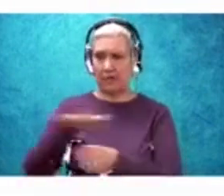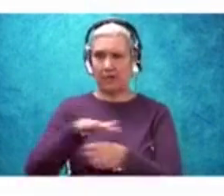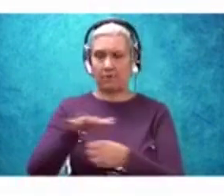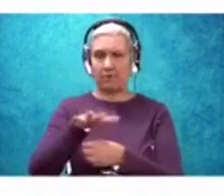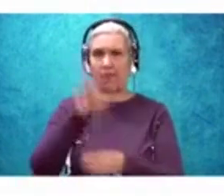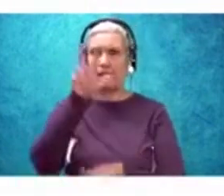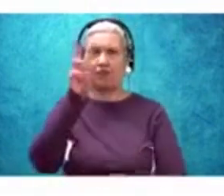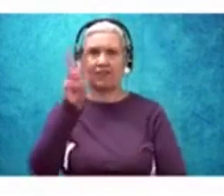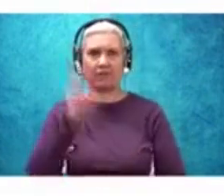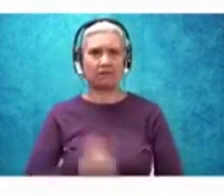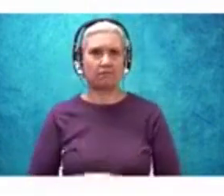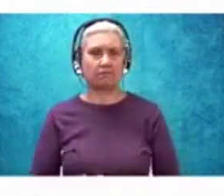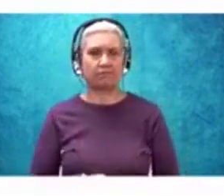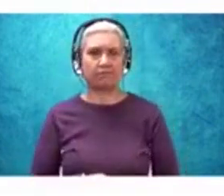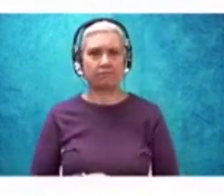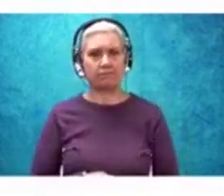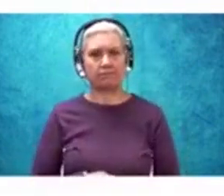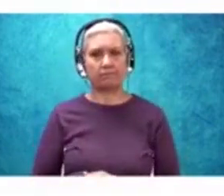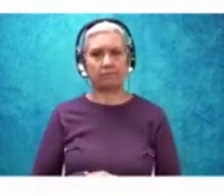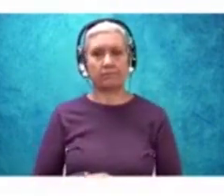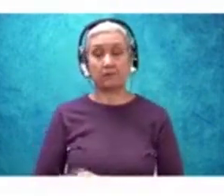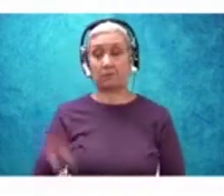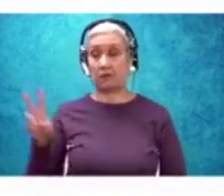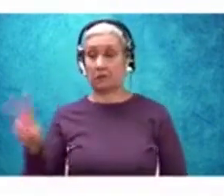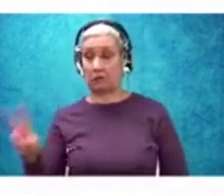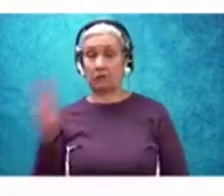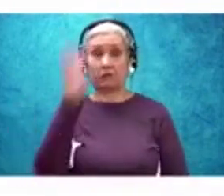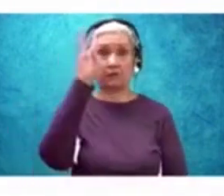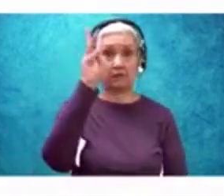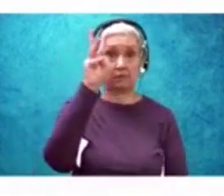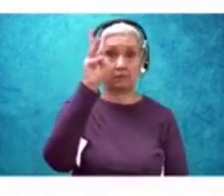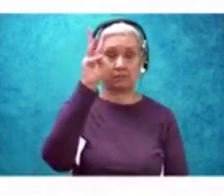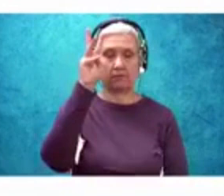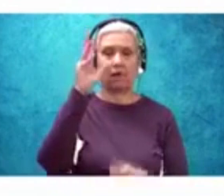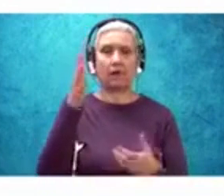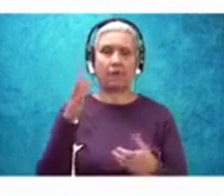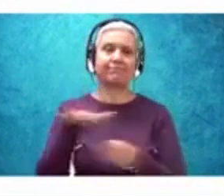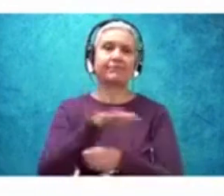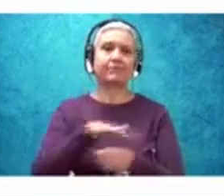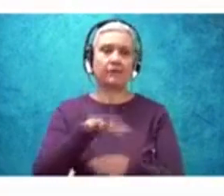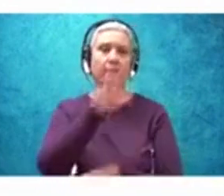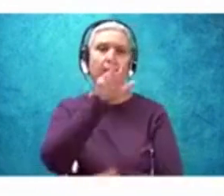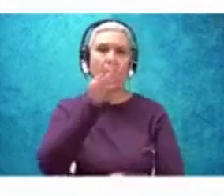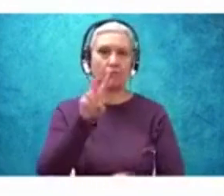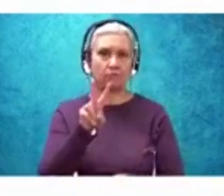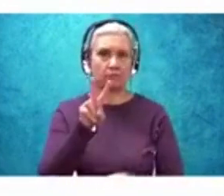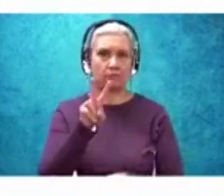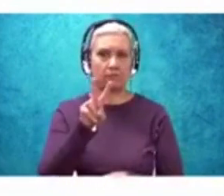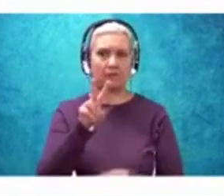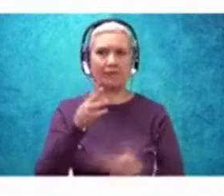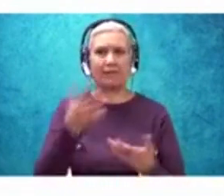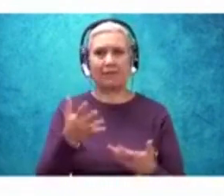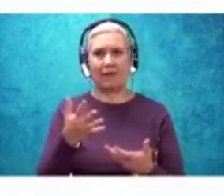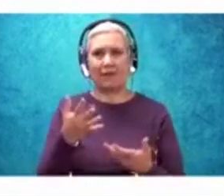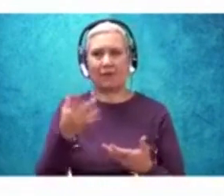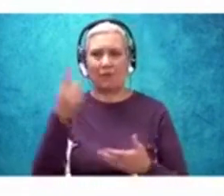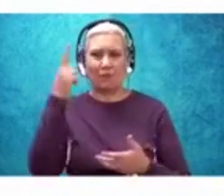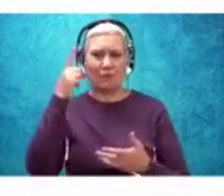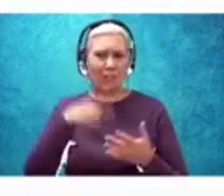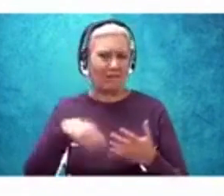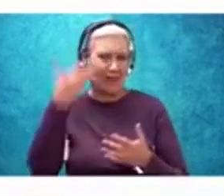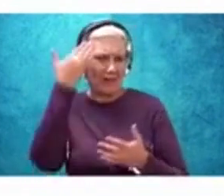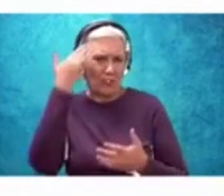is 36. If it was 2 and 16, the area then would be 32. But again, if I don't know a side